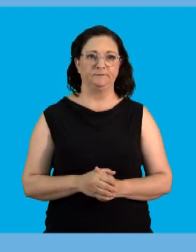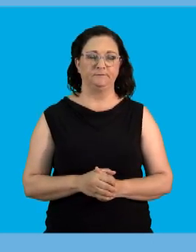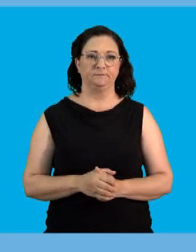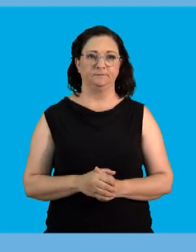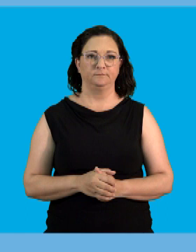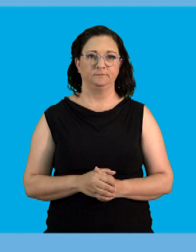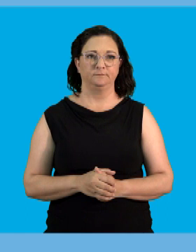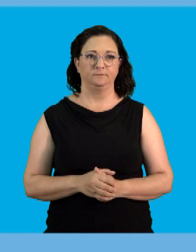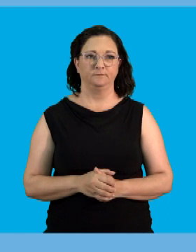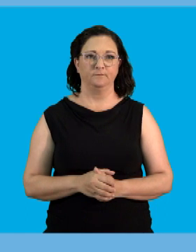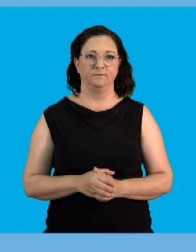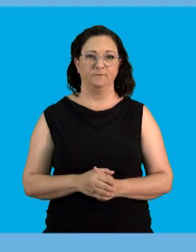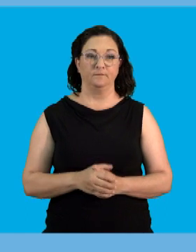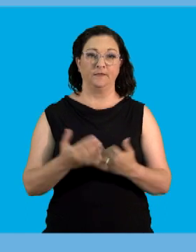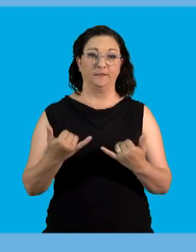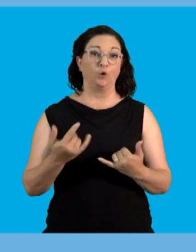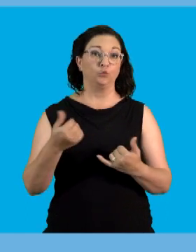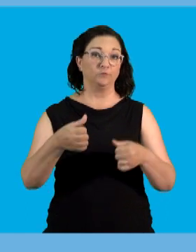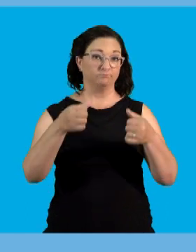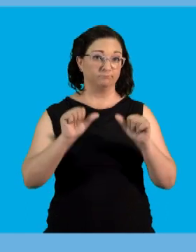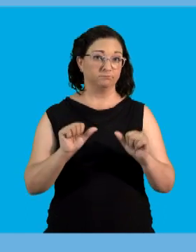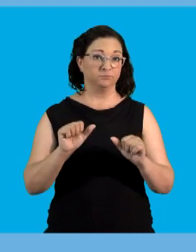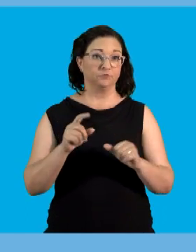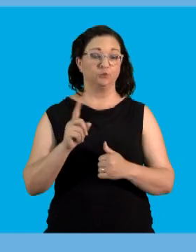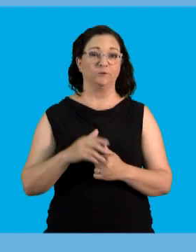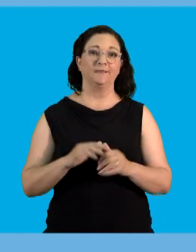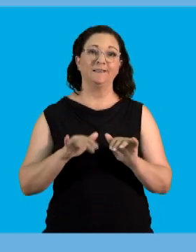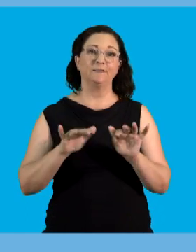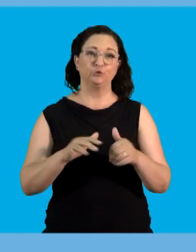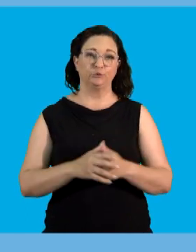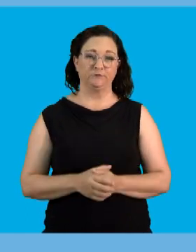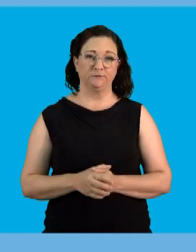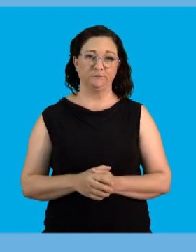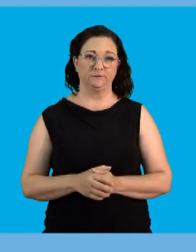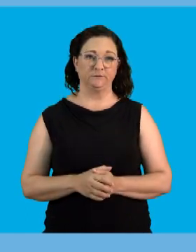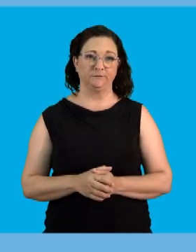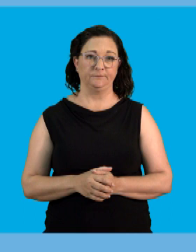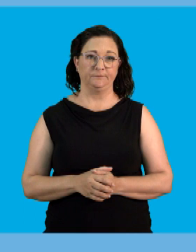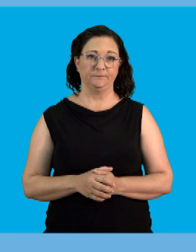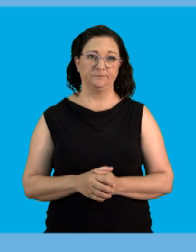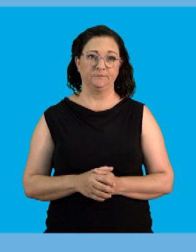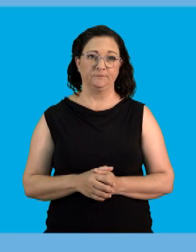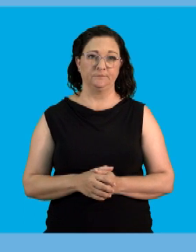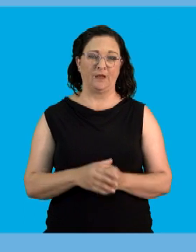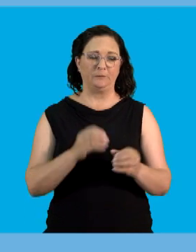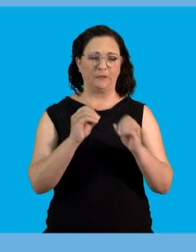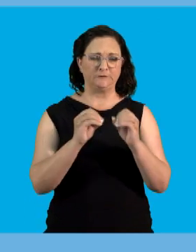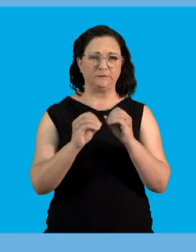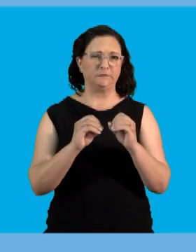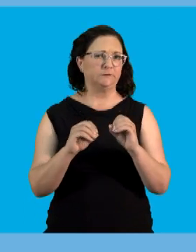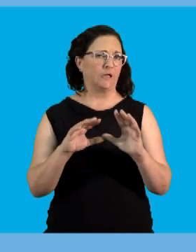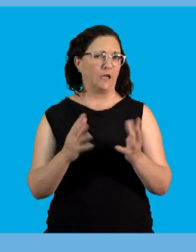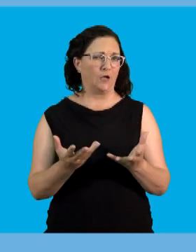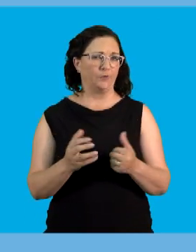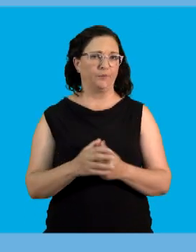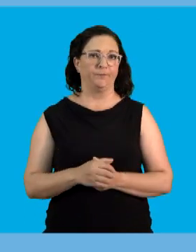They are vibrating around a point. And then now, what about a liquid? So what is the arrangement of the particles